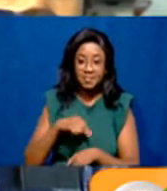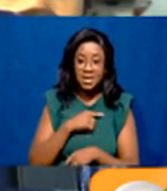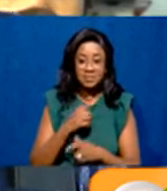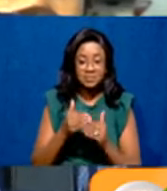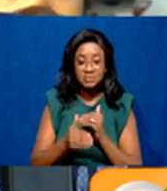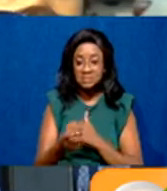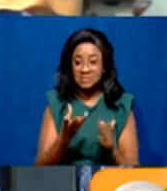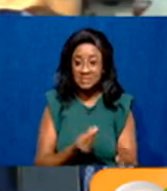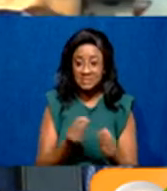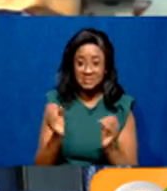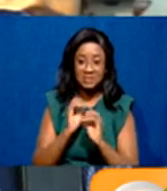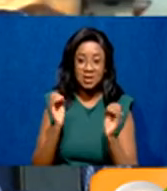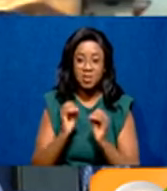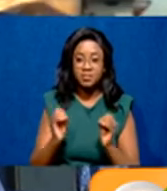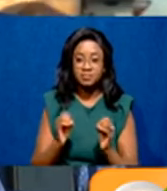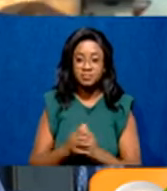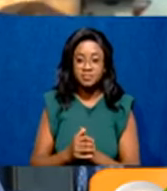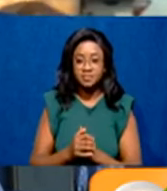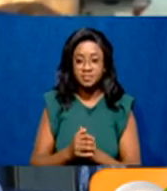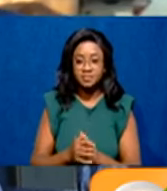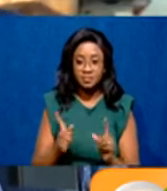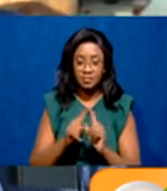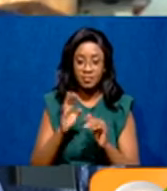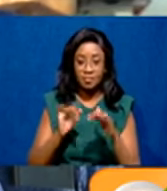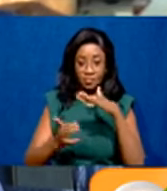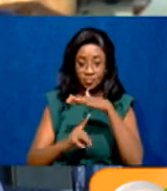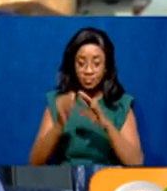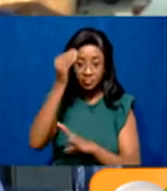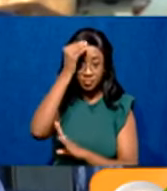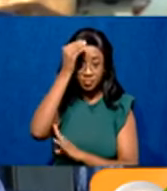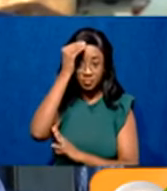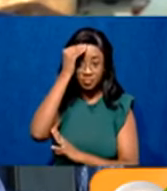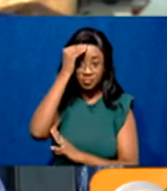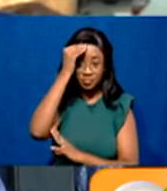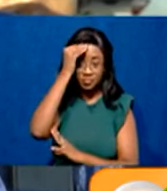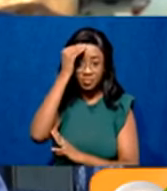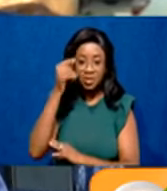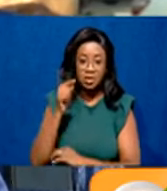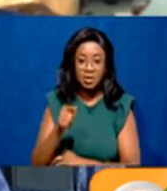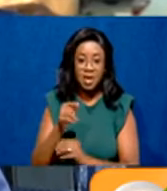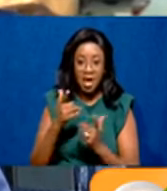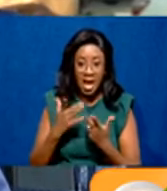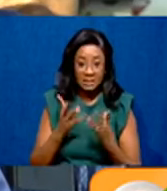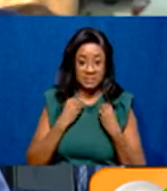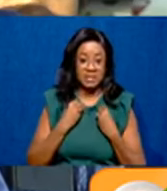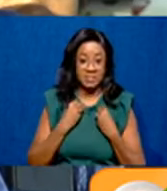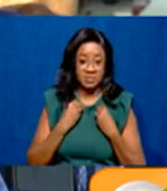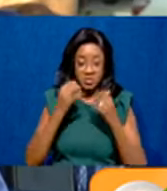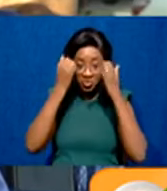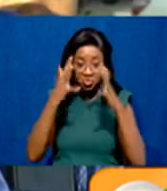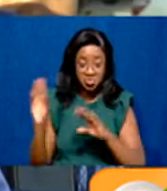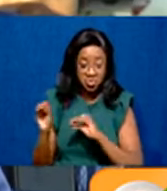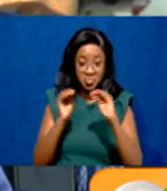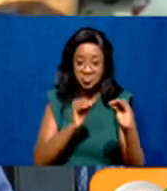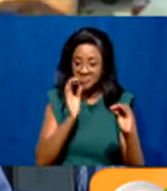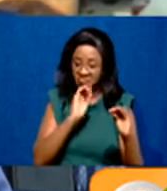easy. The regulations of the Ministry of Education also does not allow children to transfer because of the names